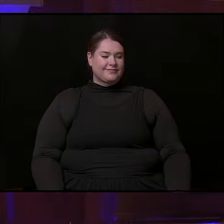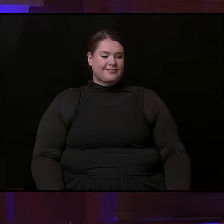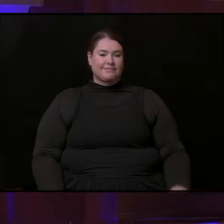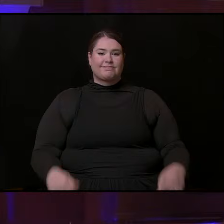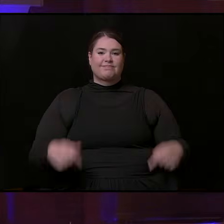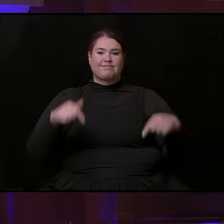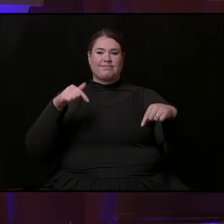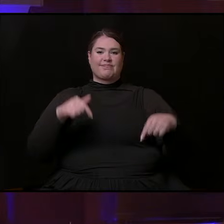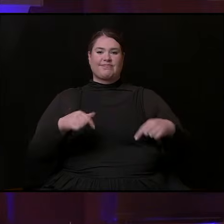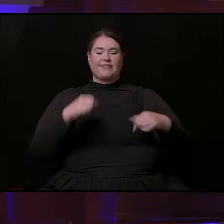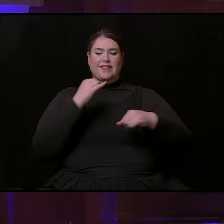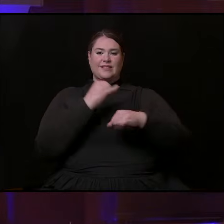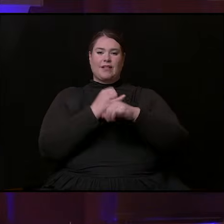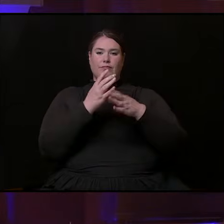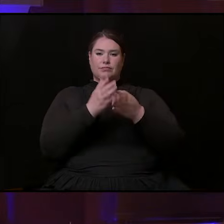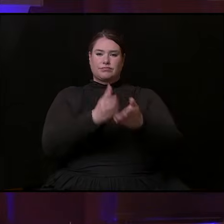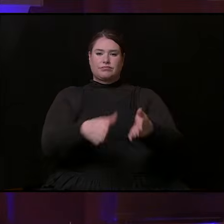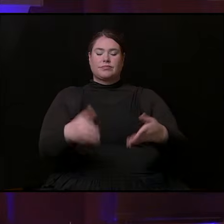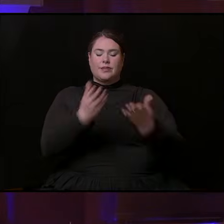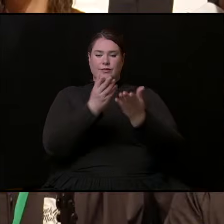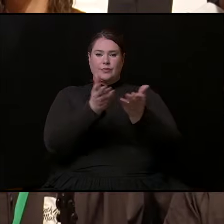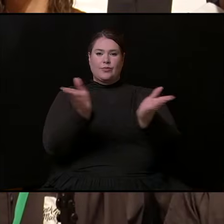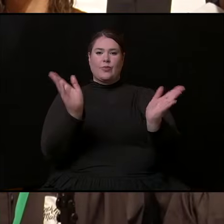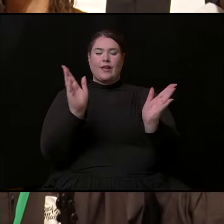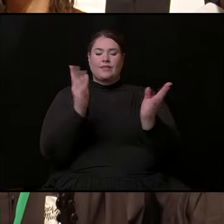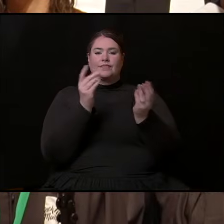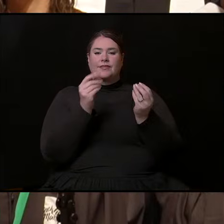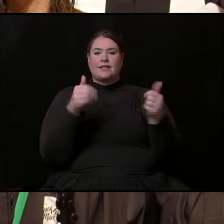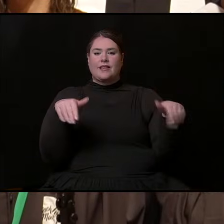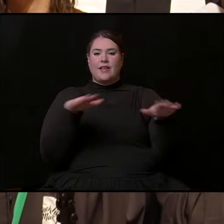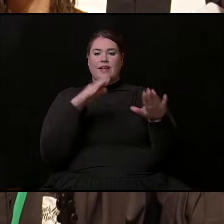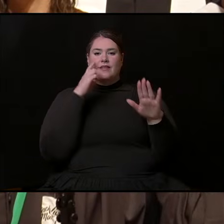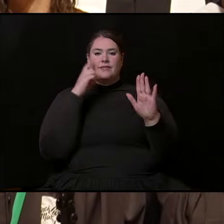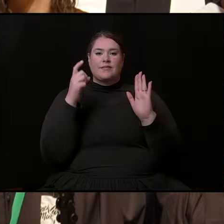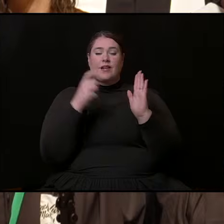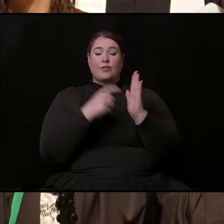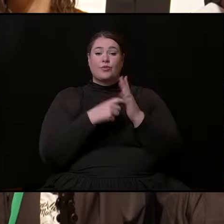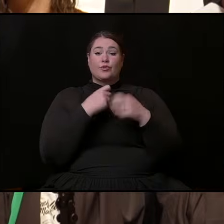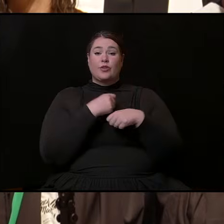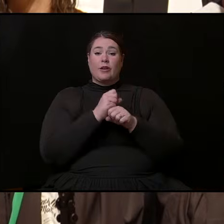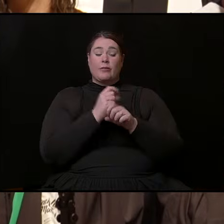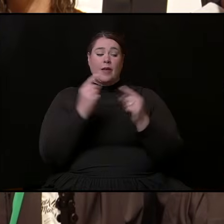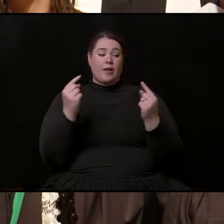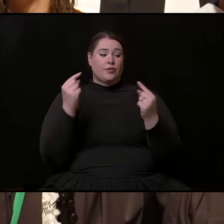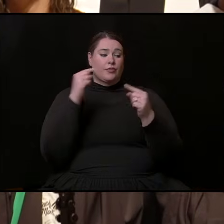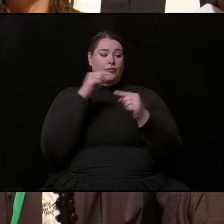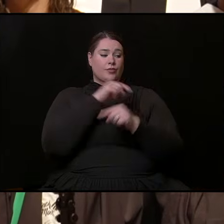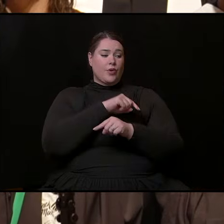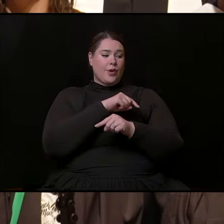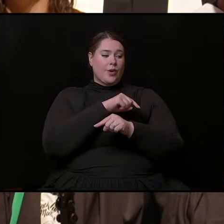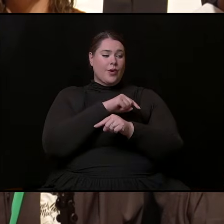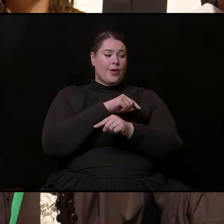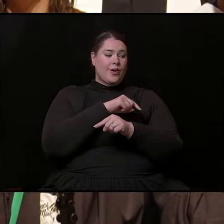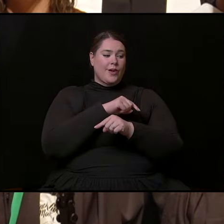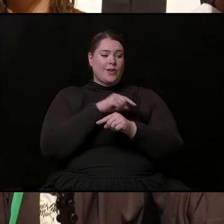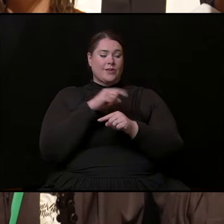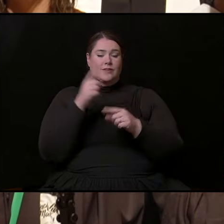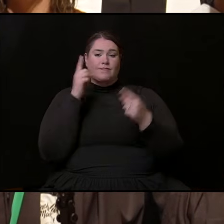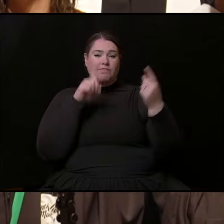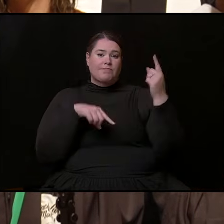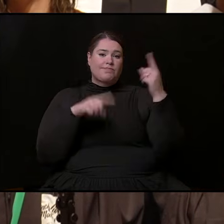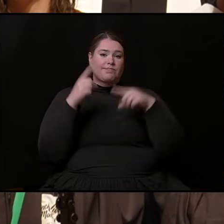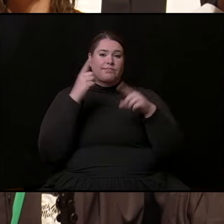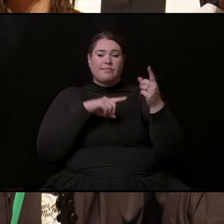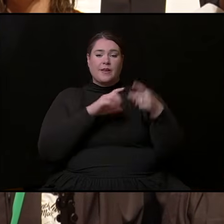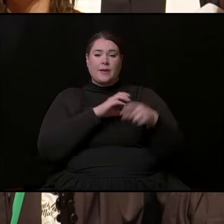This campus-wide land acknowledgement was created by a cross-constituency committee in close collaboration with our community and the Baltimore